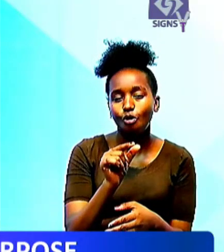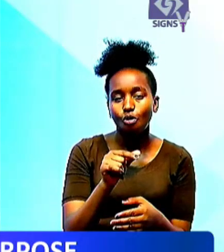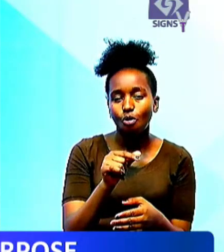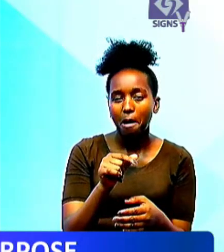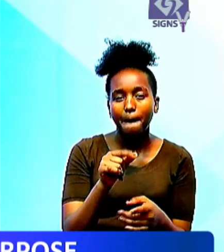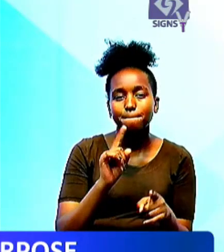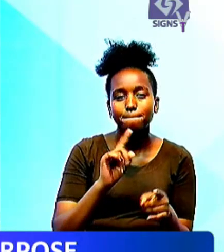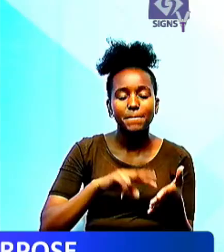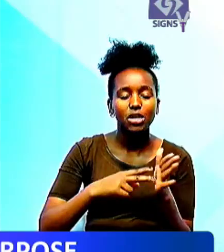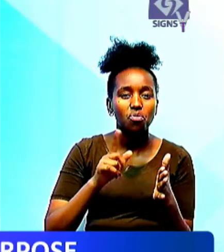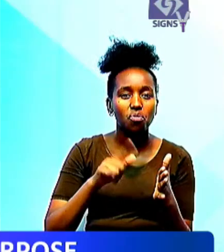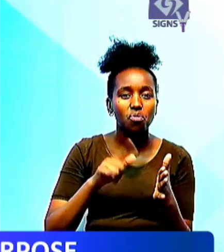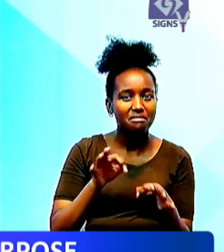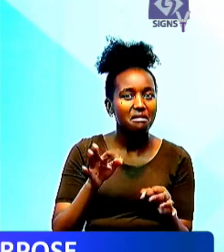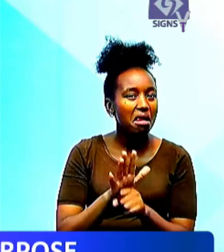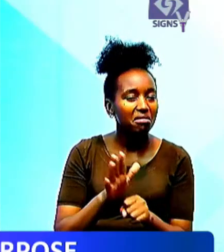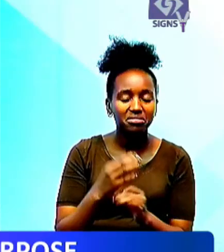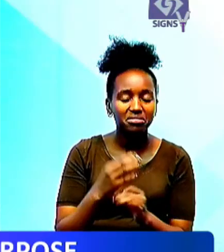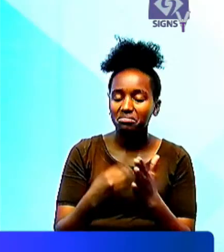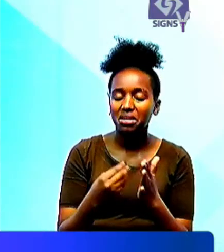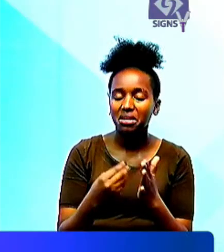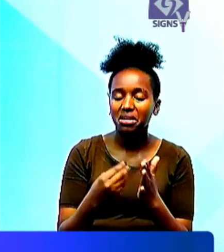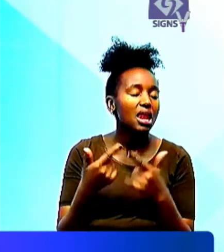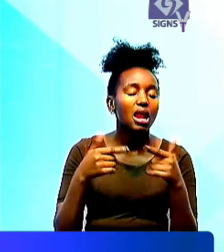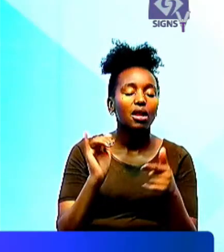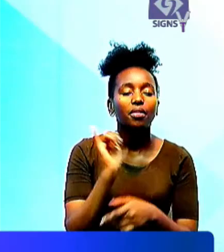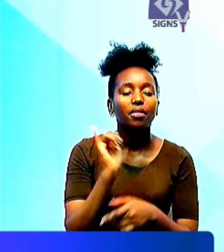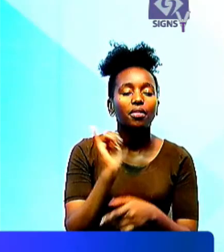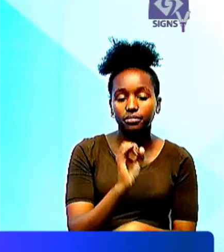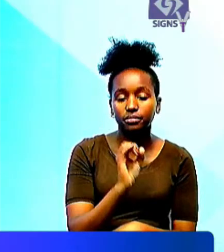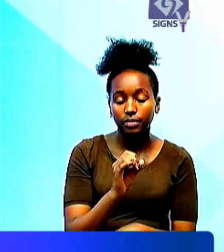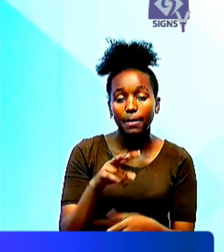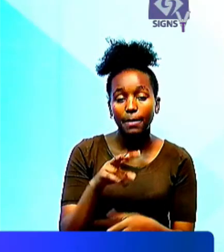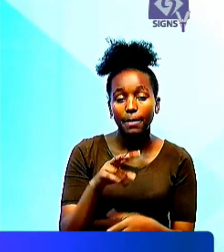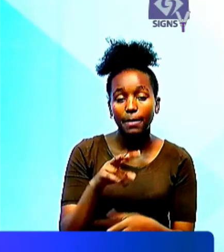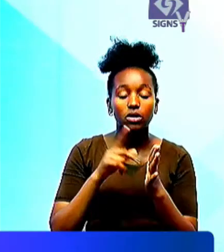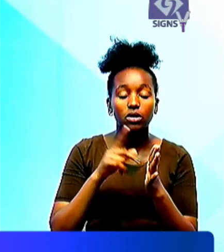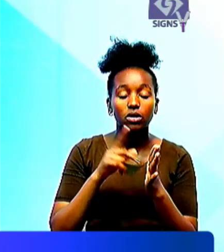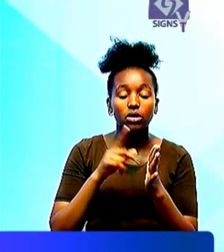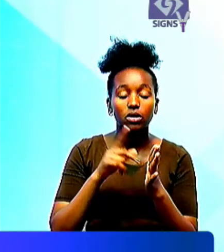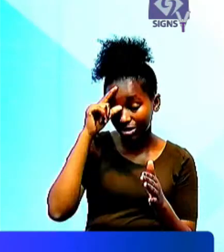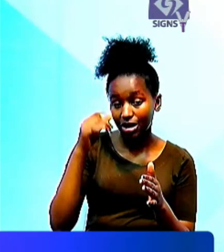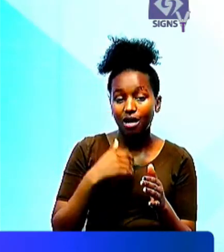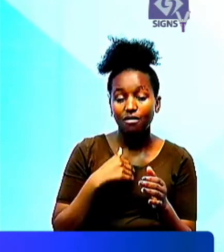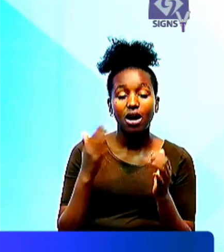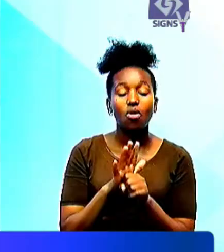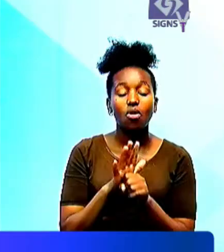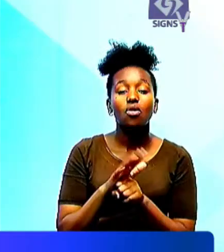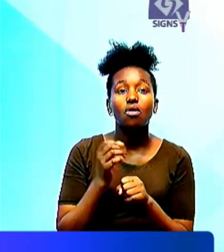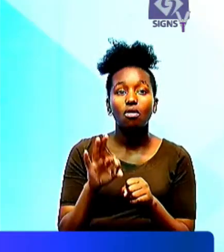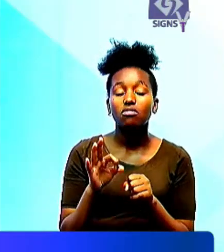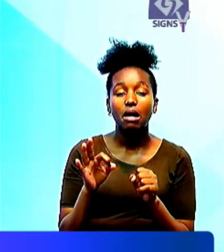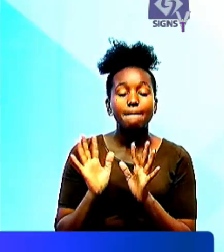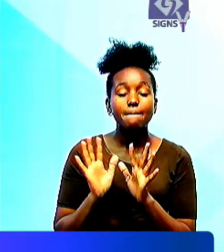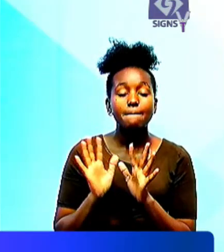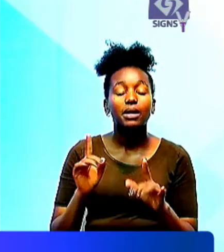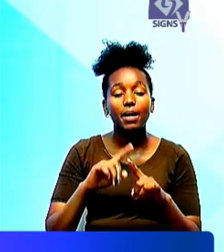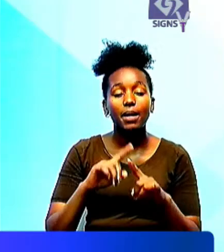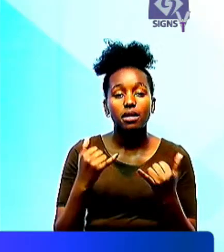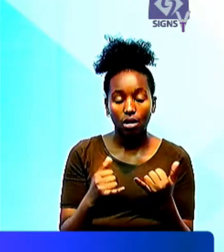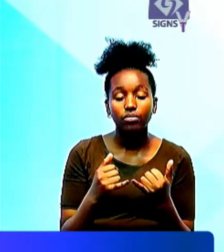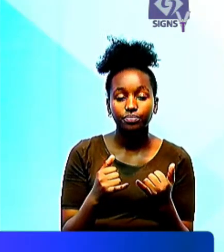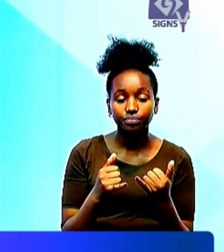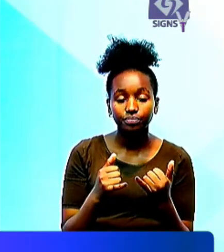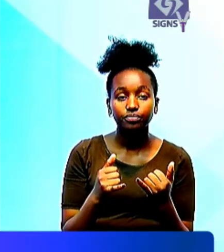reserves were down. So there was too much pressure, but of course the government managed to refinance the euro bond, and they also issued an